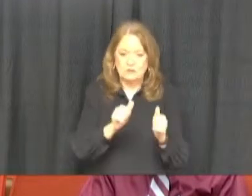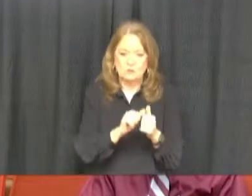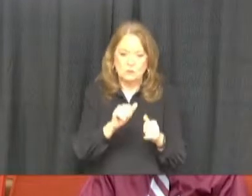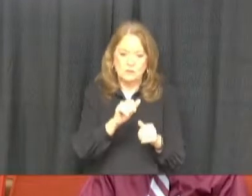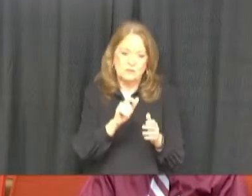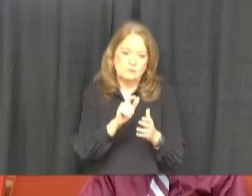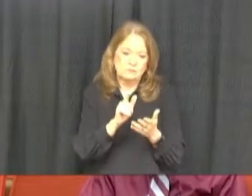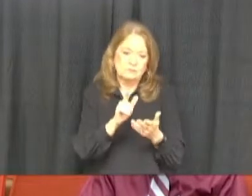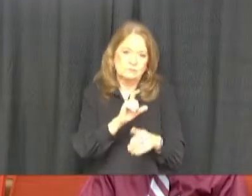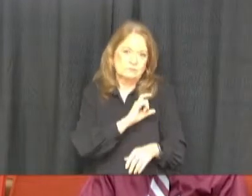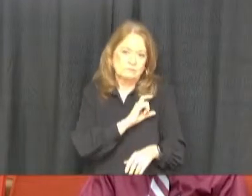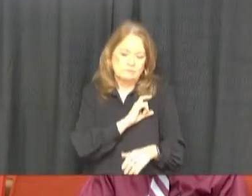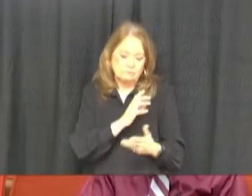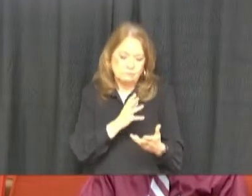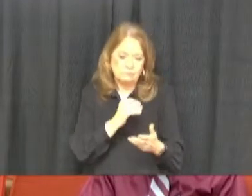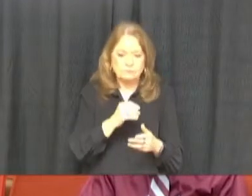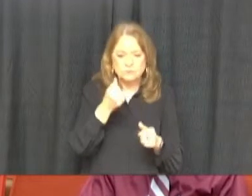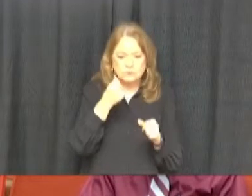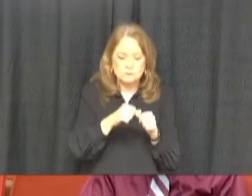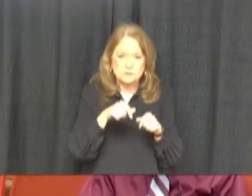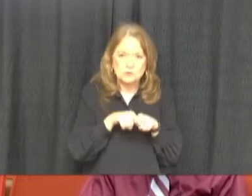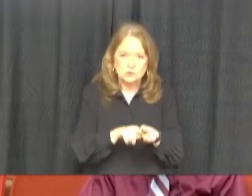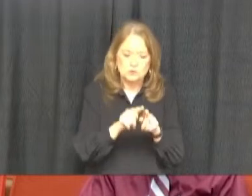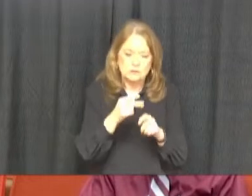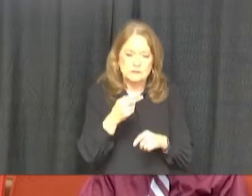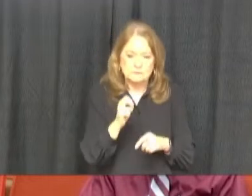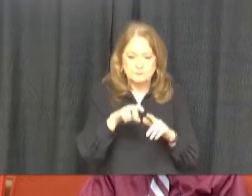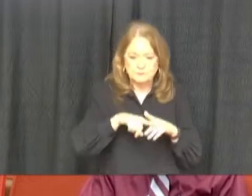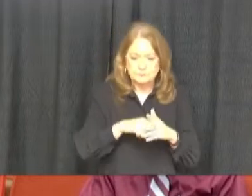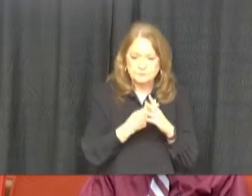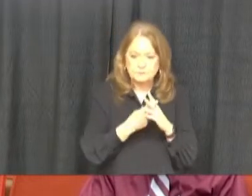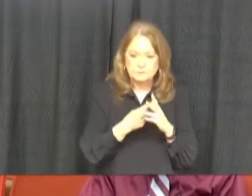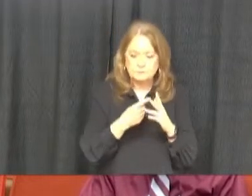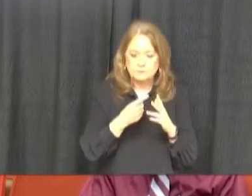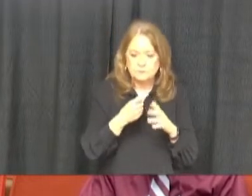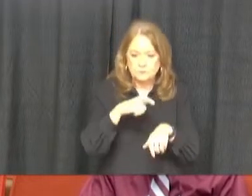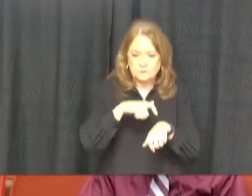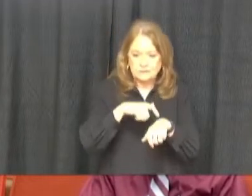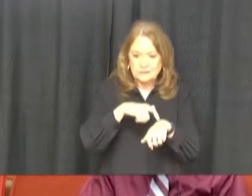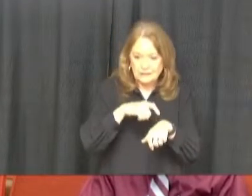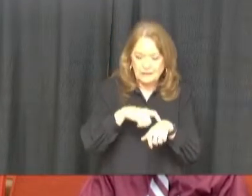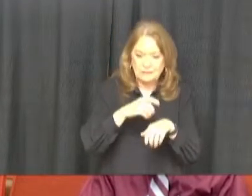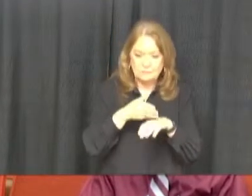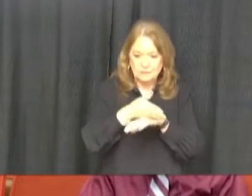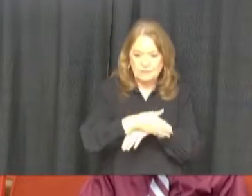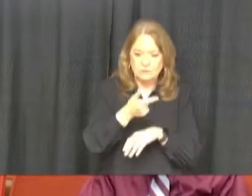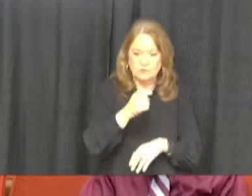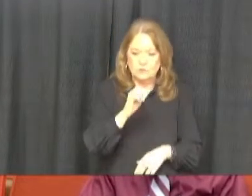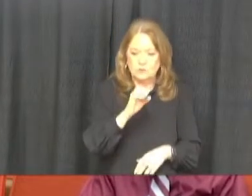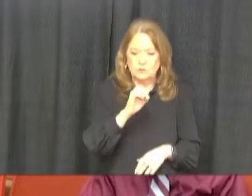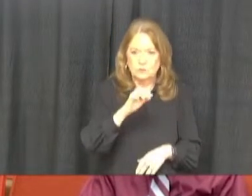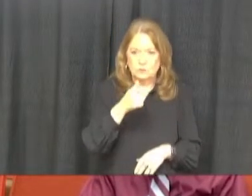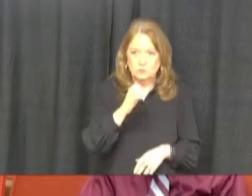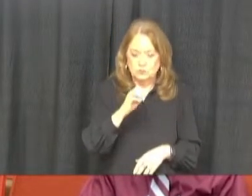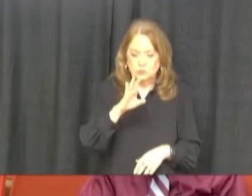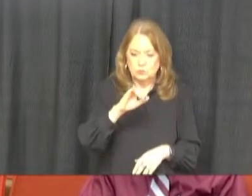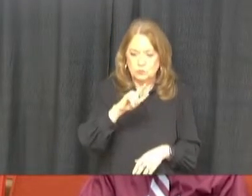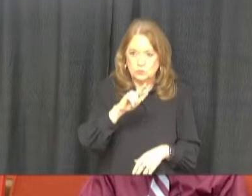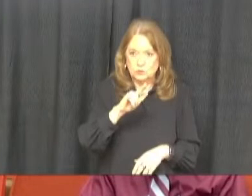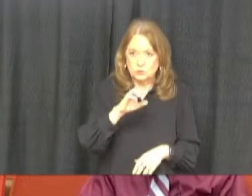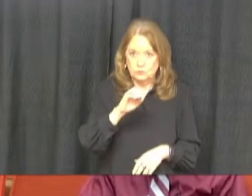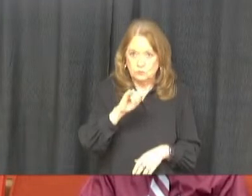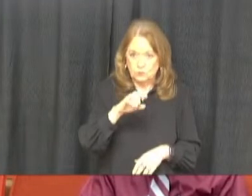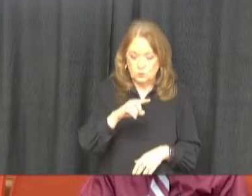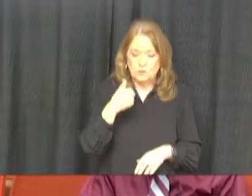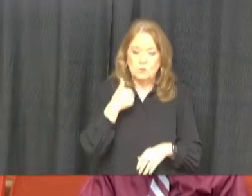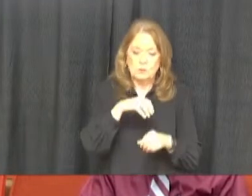enforcement. And you can recall during the initial season of post George Floyd, we were a department that